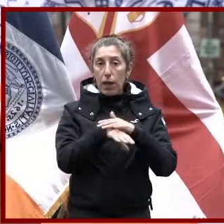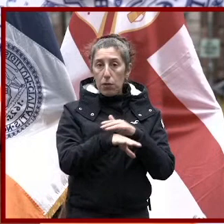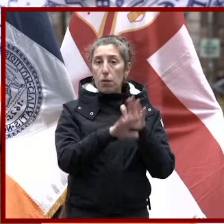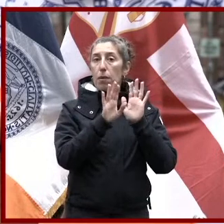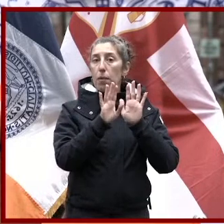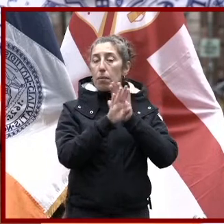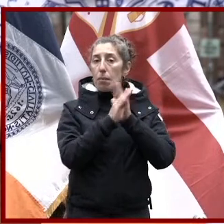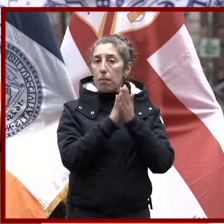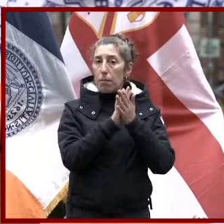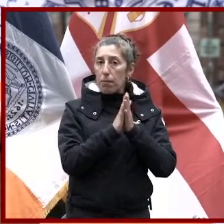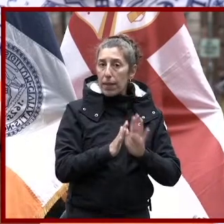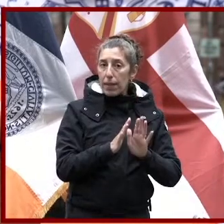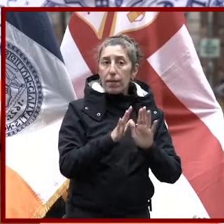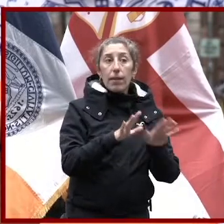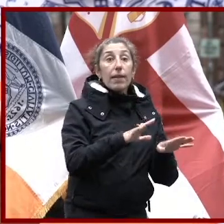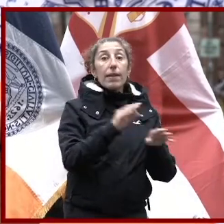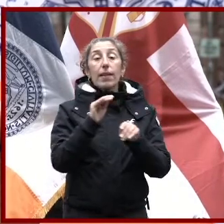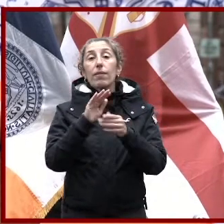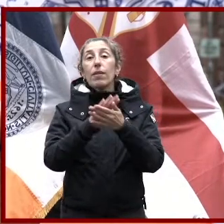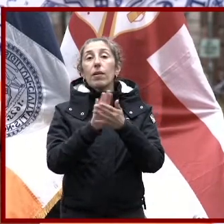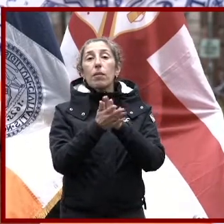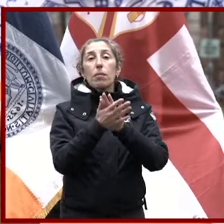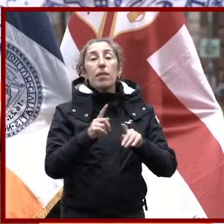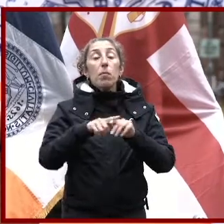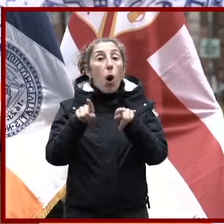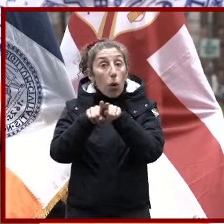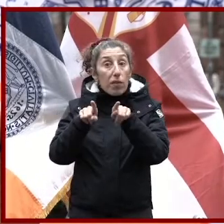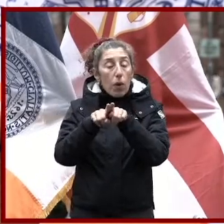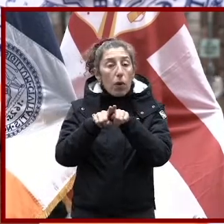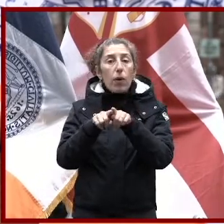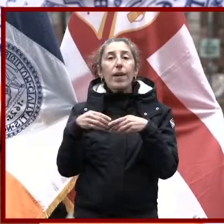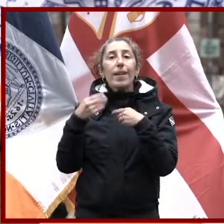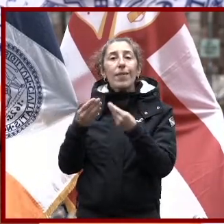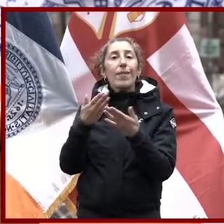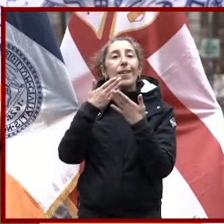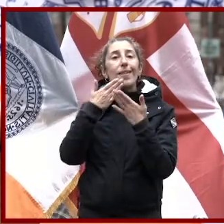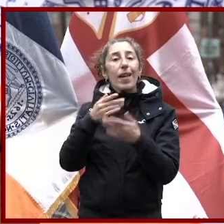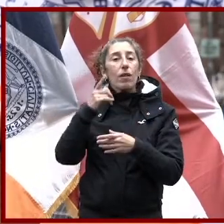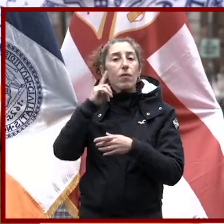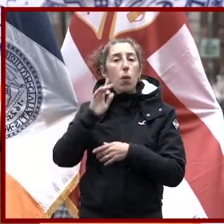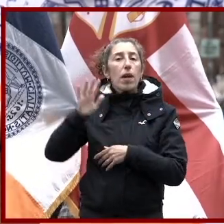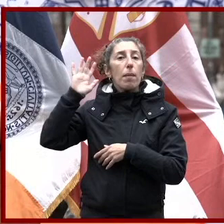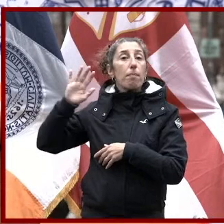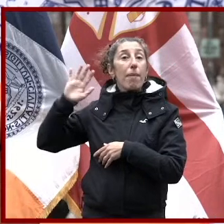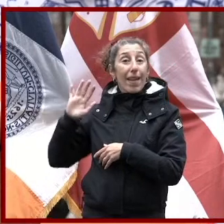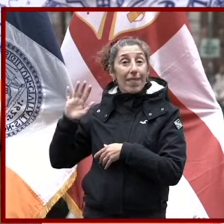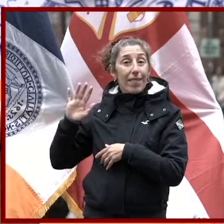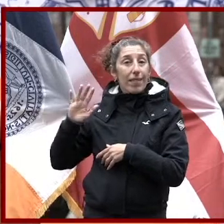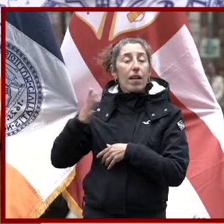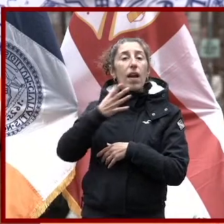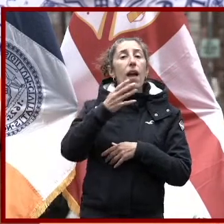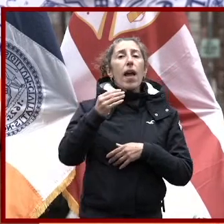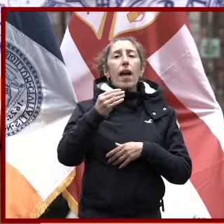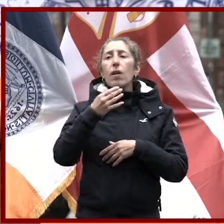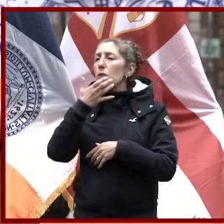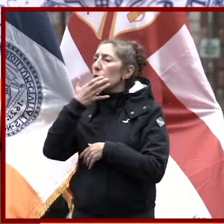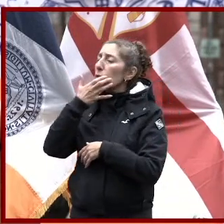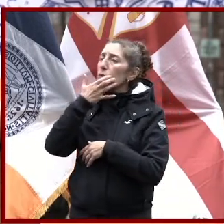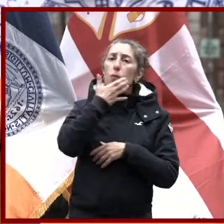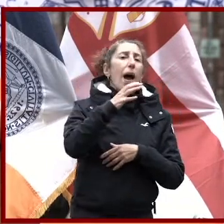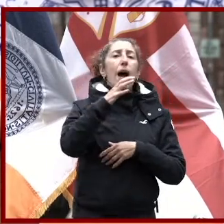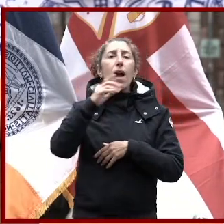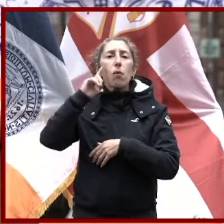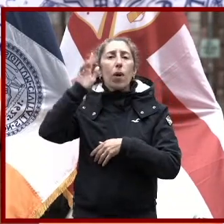It says, you must give thanks for the past and cry out for the future.